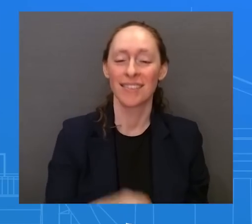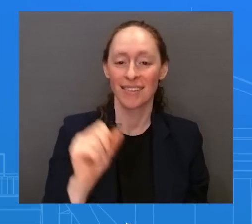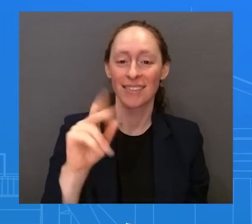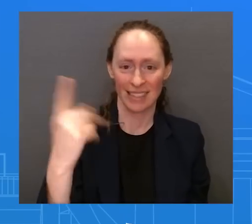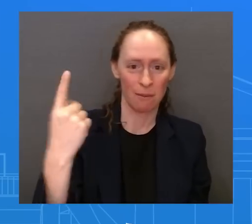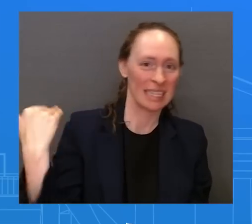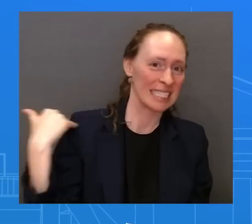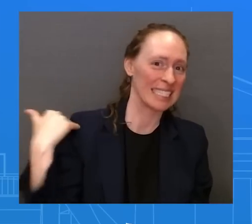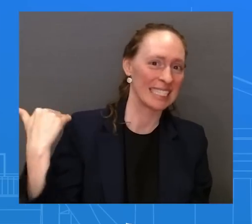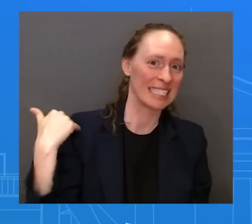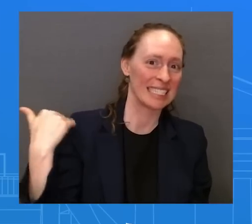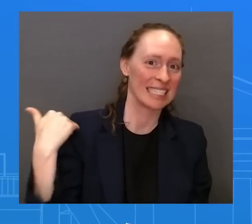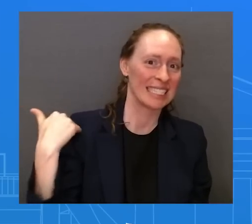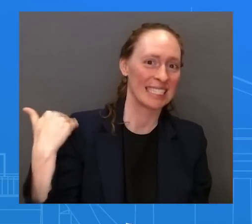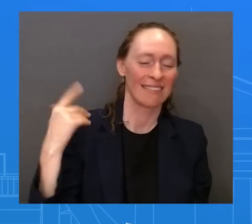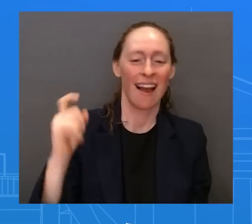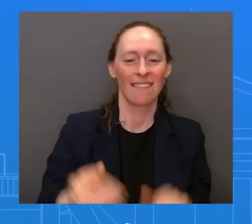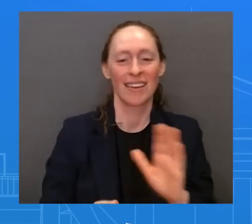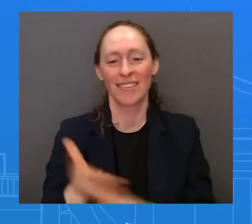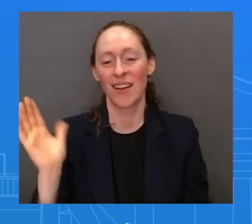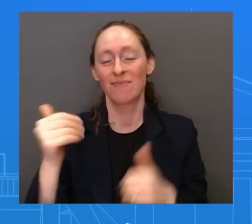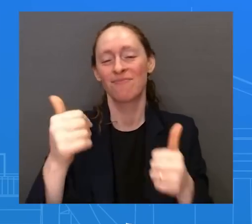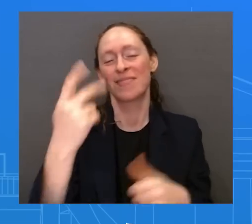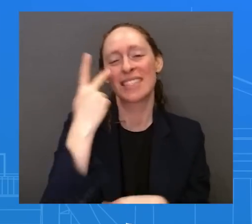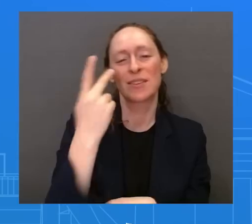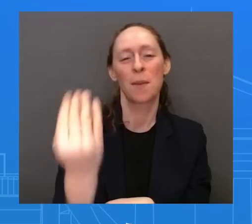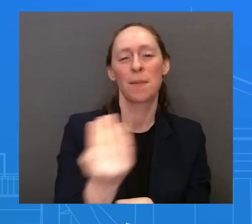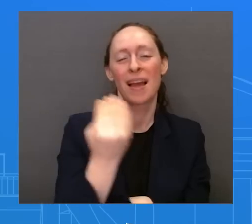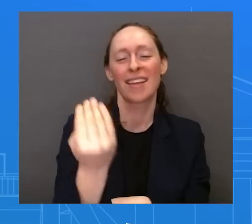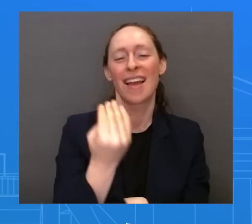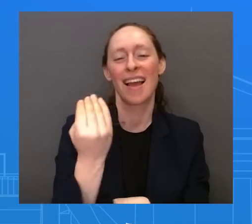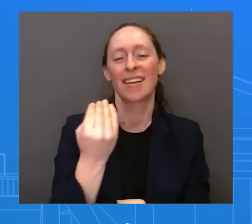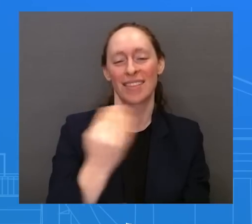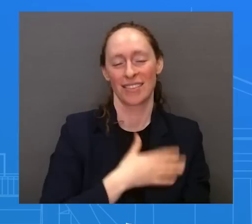you guys on Monday have a great weekend and happy Easter